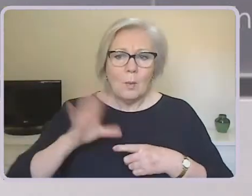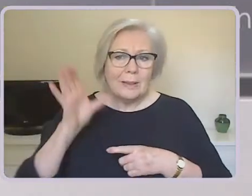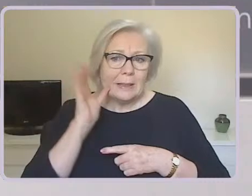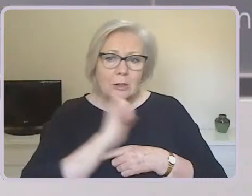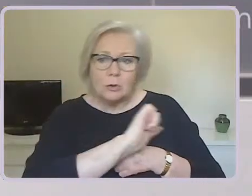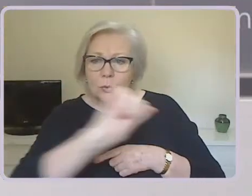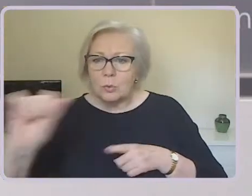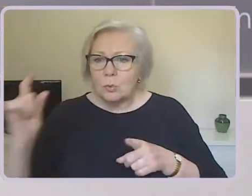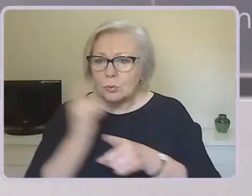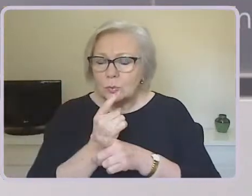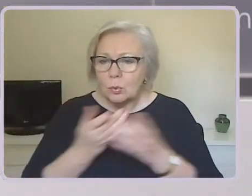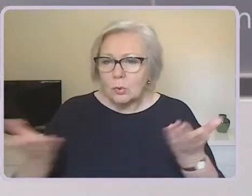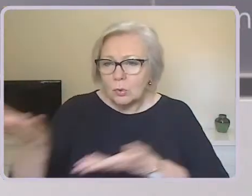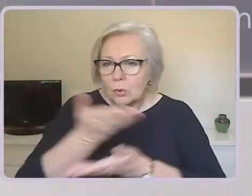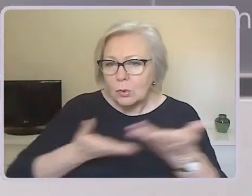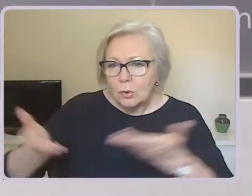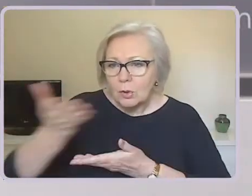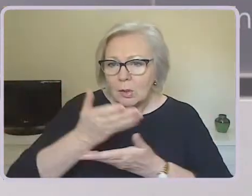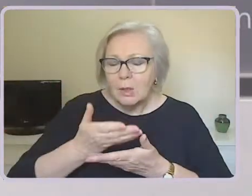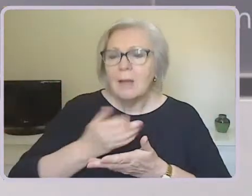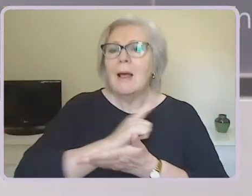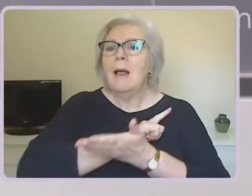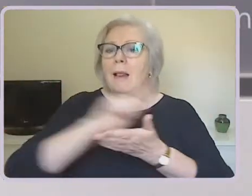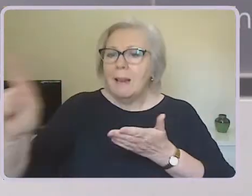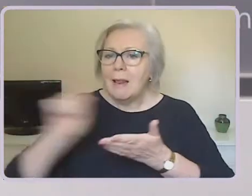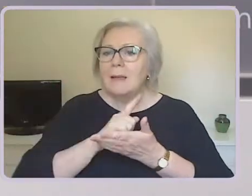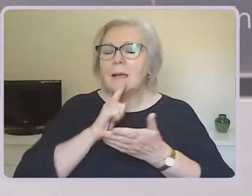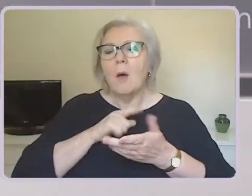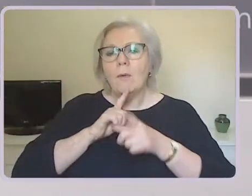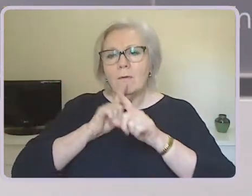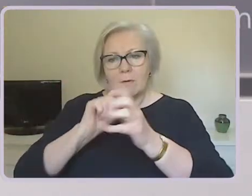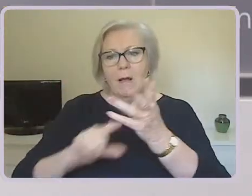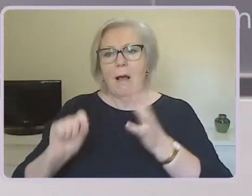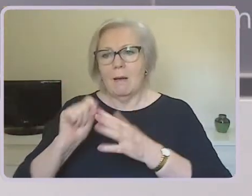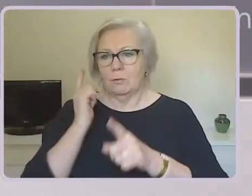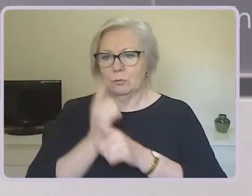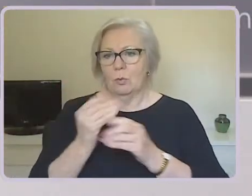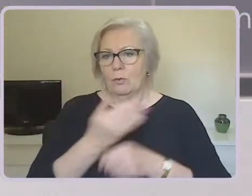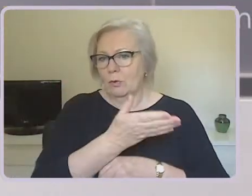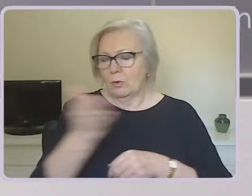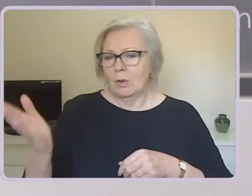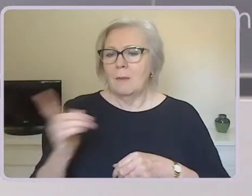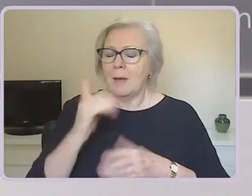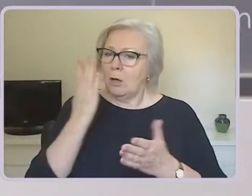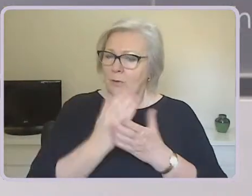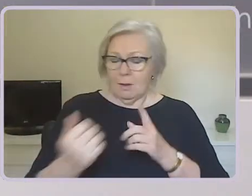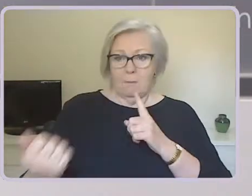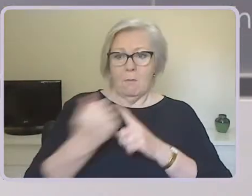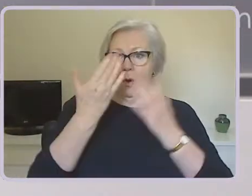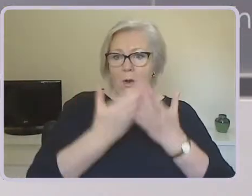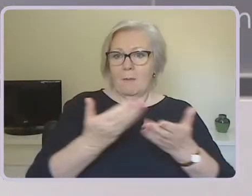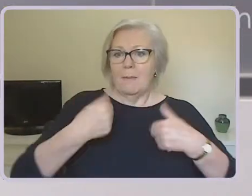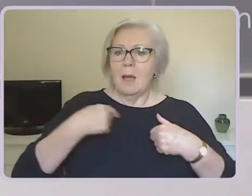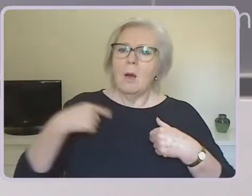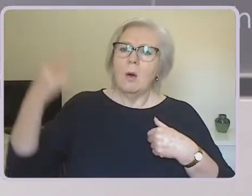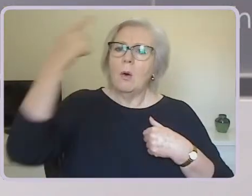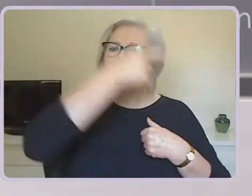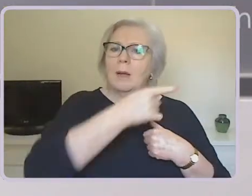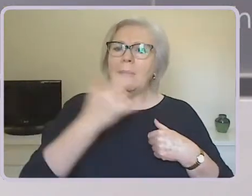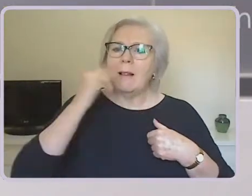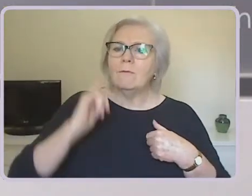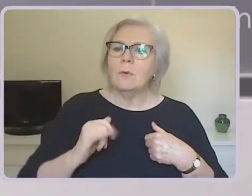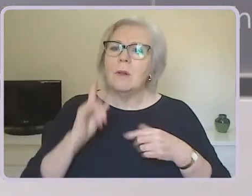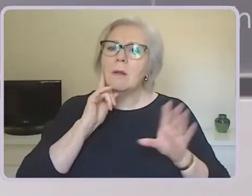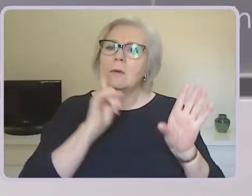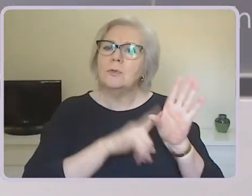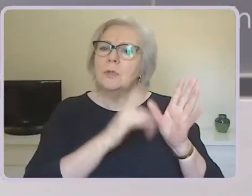opportunity and to have a follow-up conversation with you. And I must admit, it really hit home to me when I went to California last year, when I was